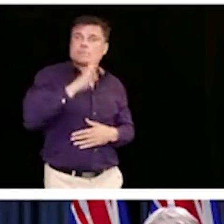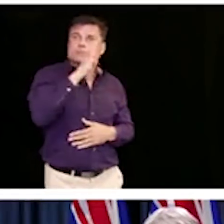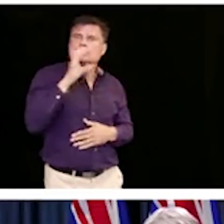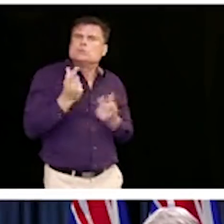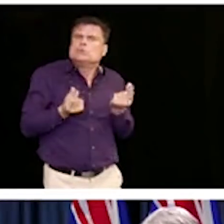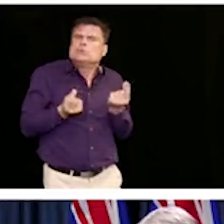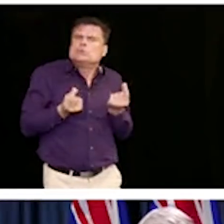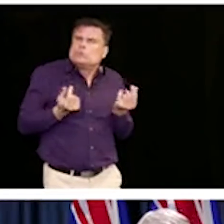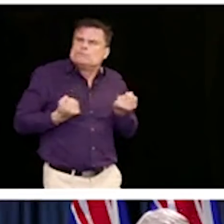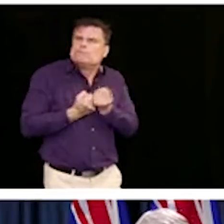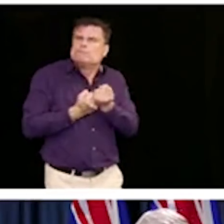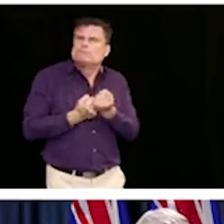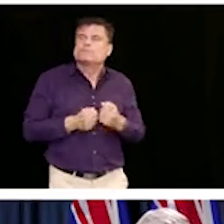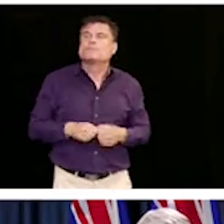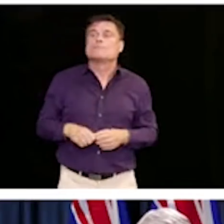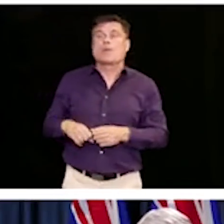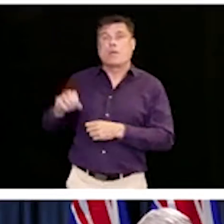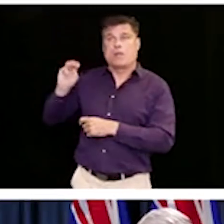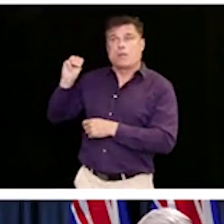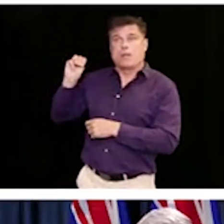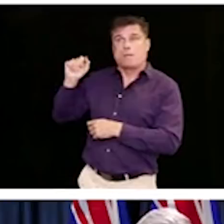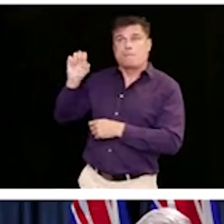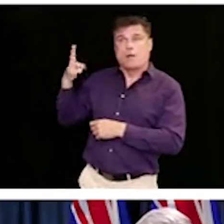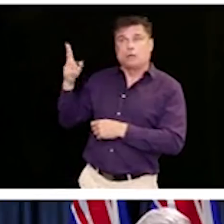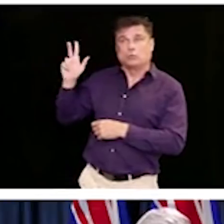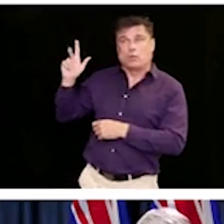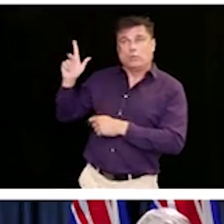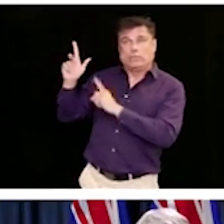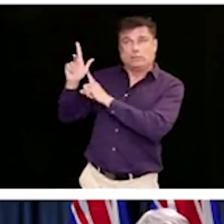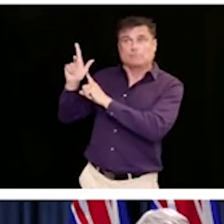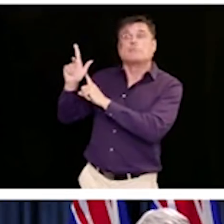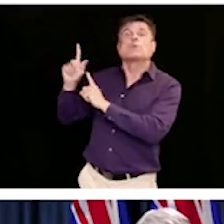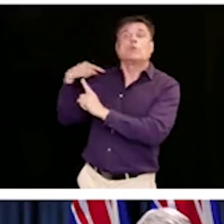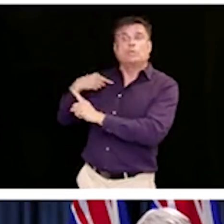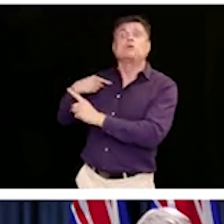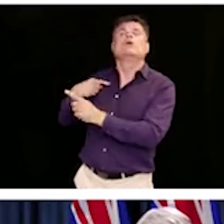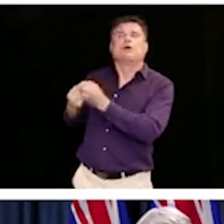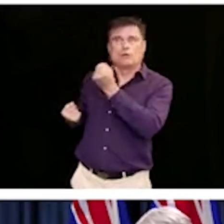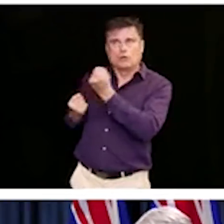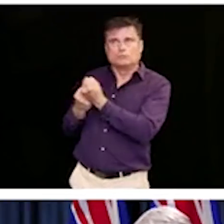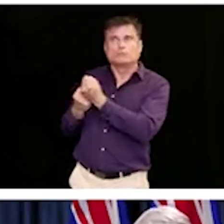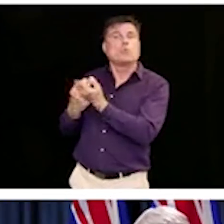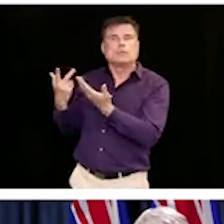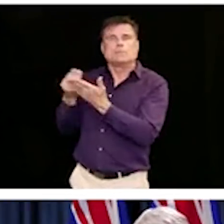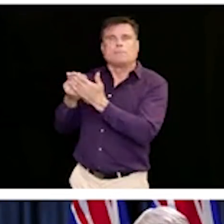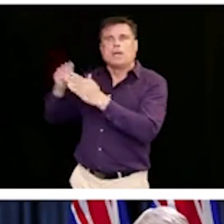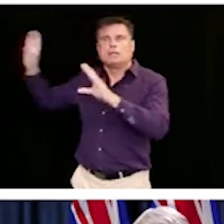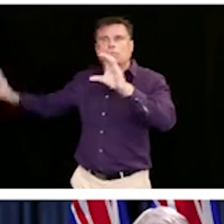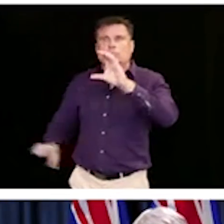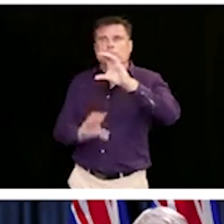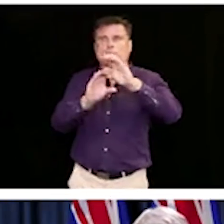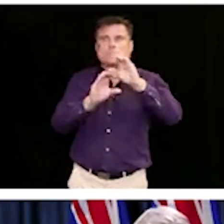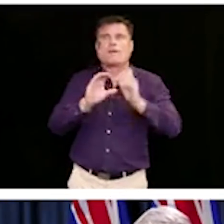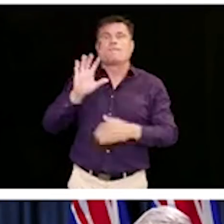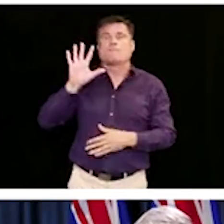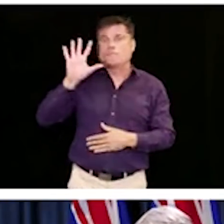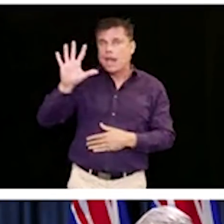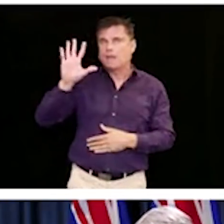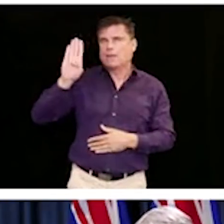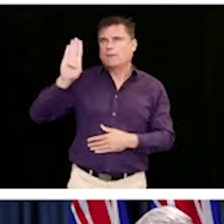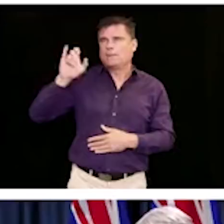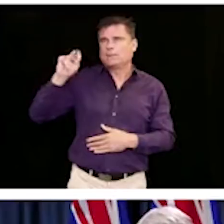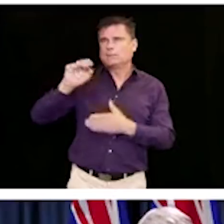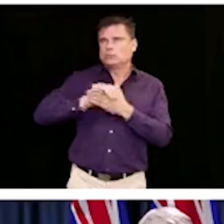Columbians. So on March 23rd, the legislature approved supplementary estimates, which provided an additional $5 billion